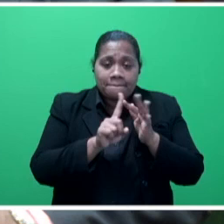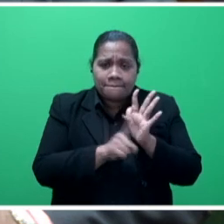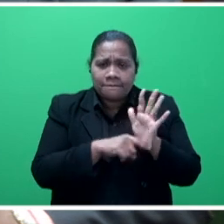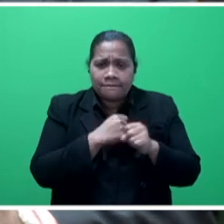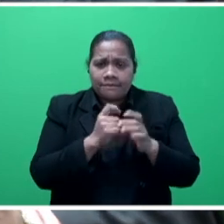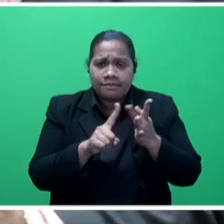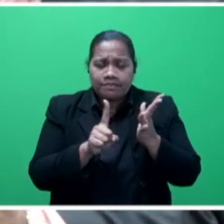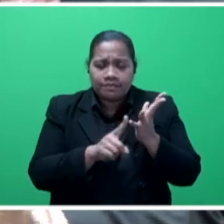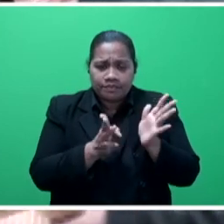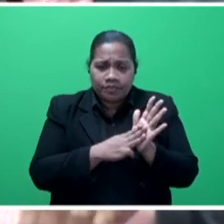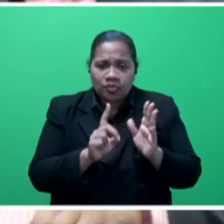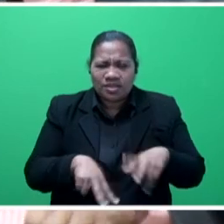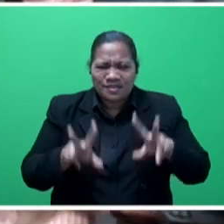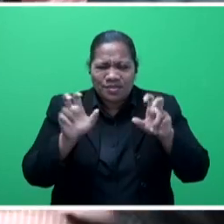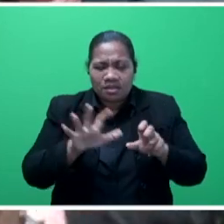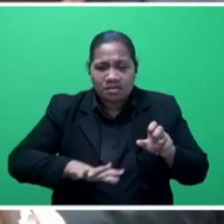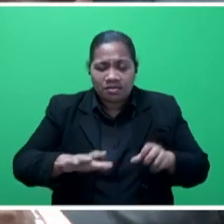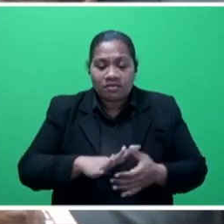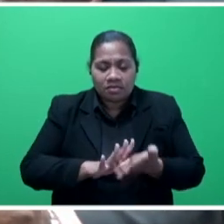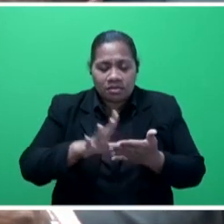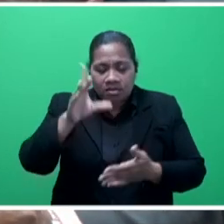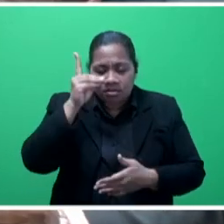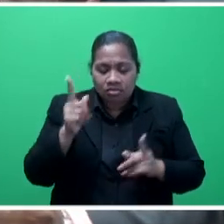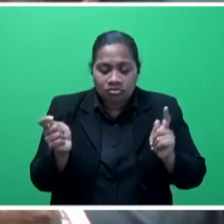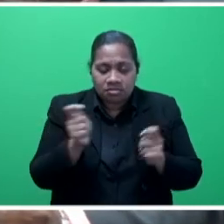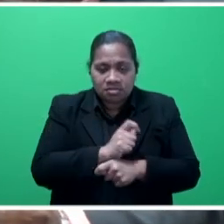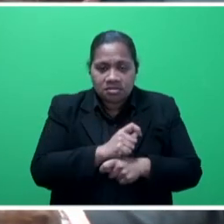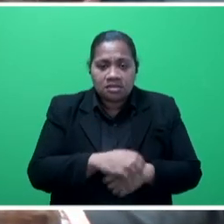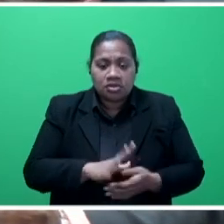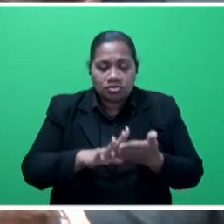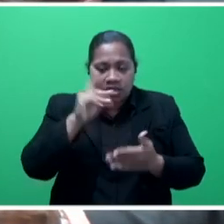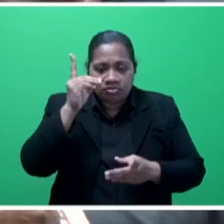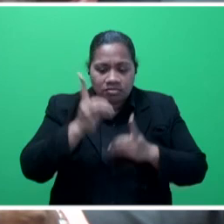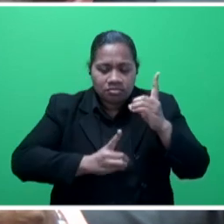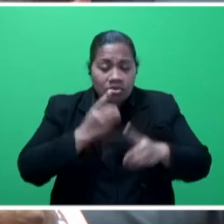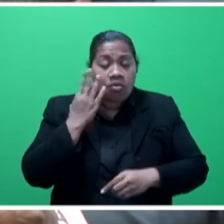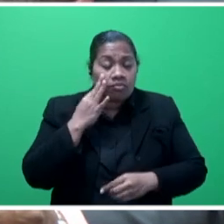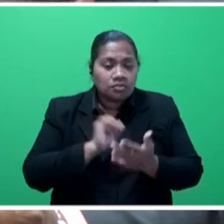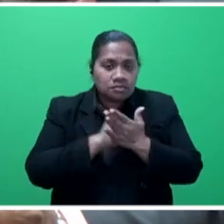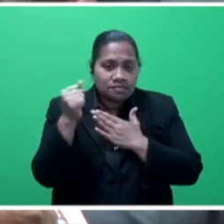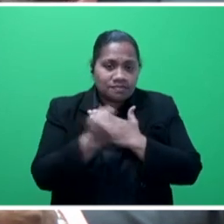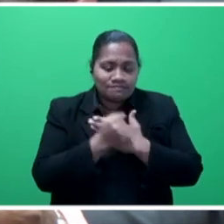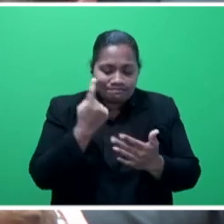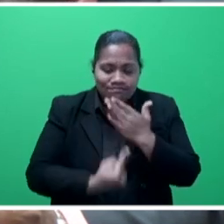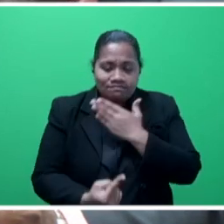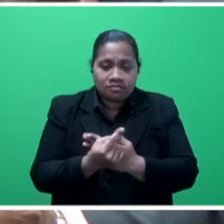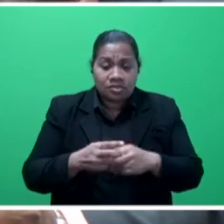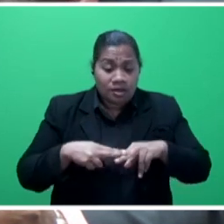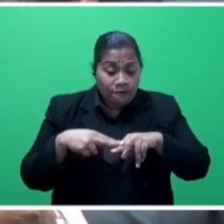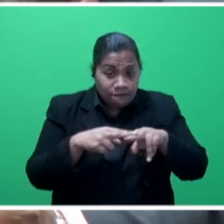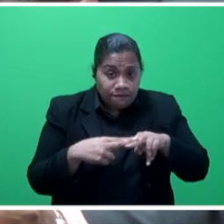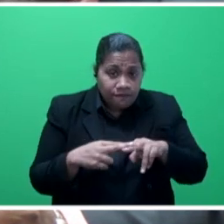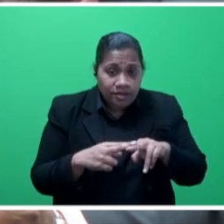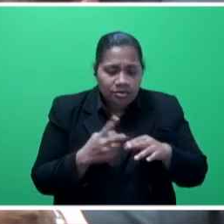financing education at the Transforming Education Summit in September. Mr. Speaker, sir, Fiji recently became